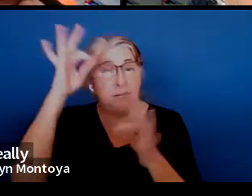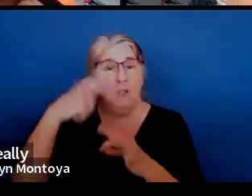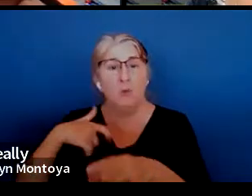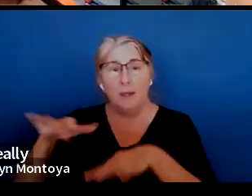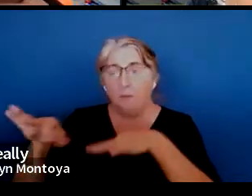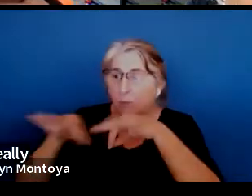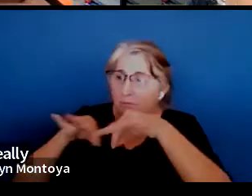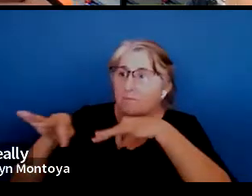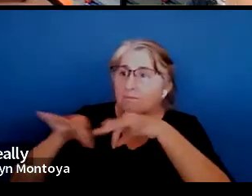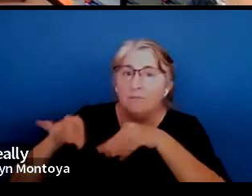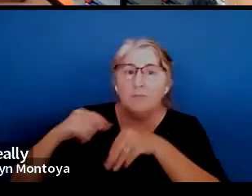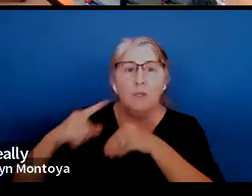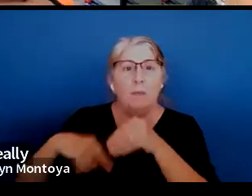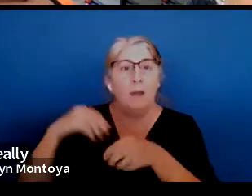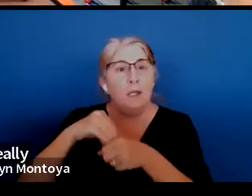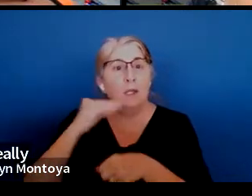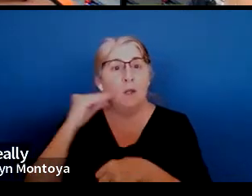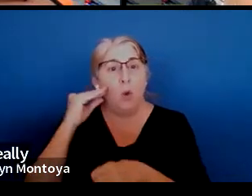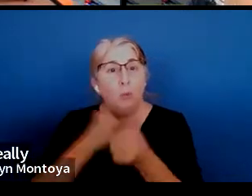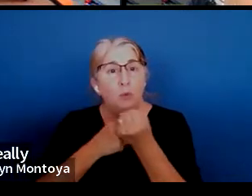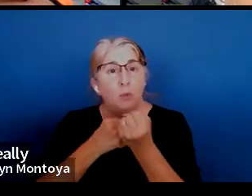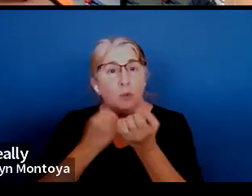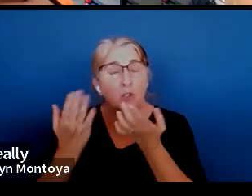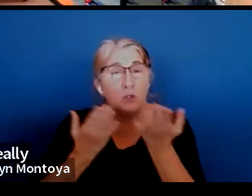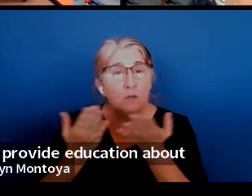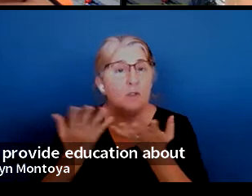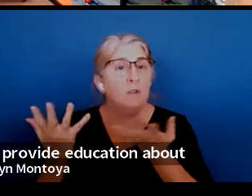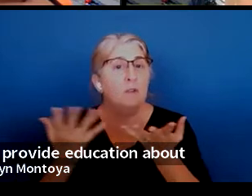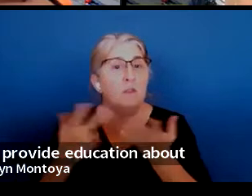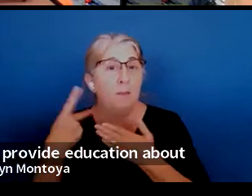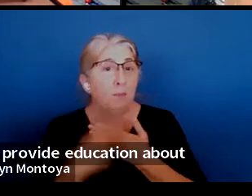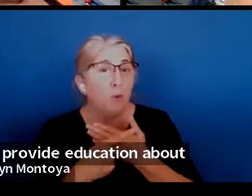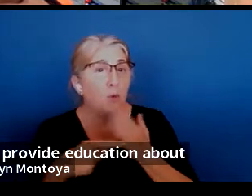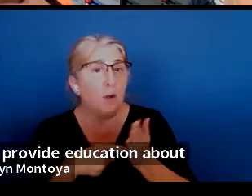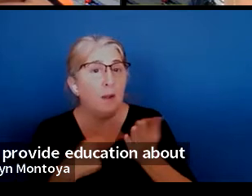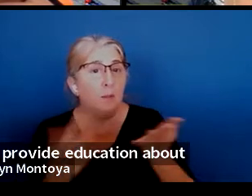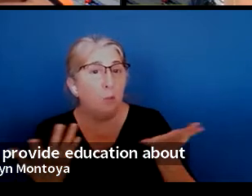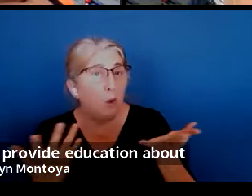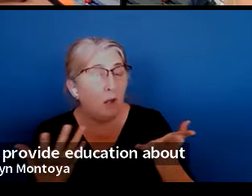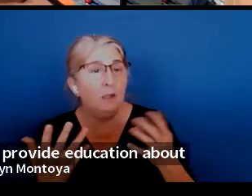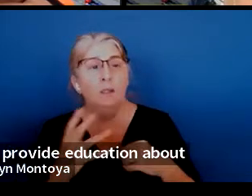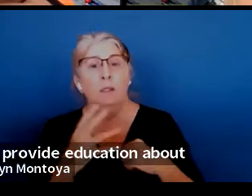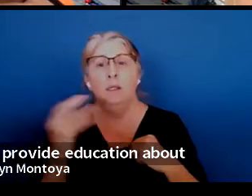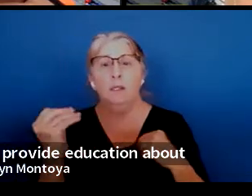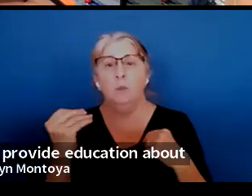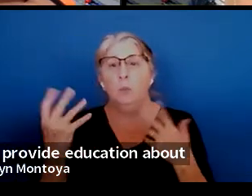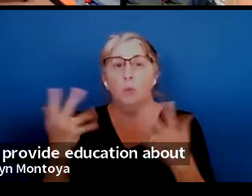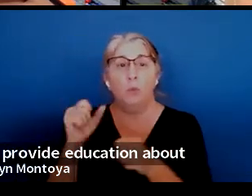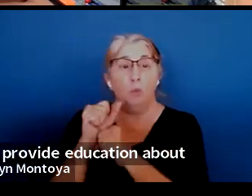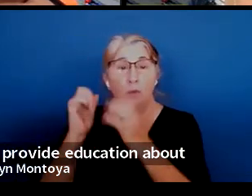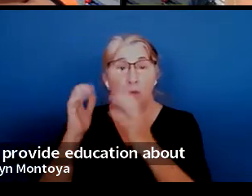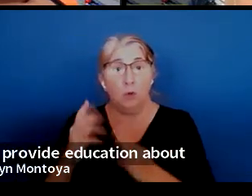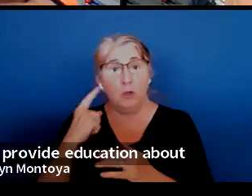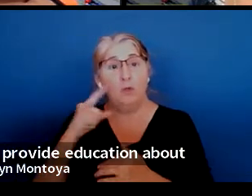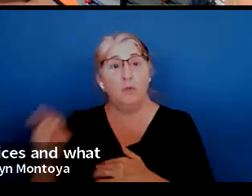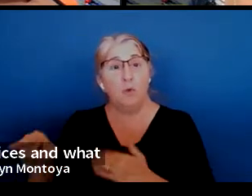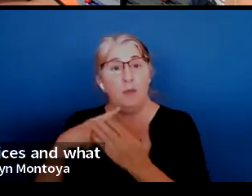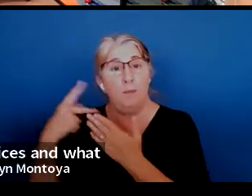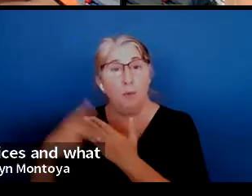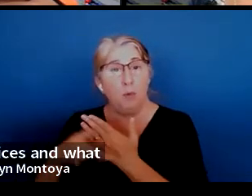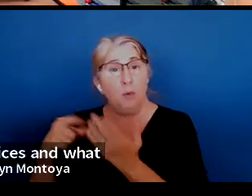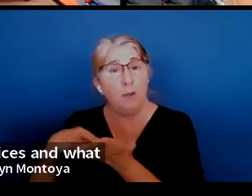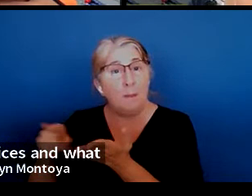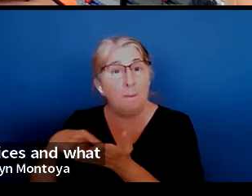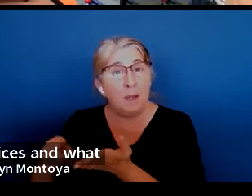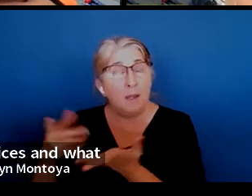about in-home supportive services and what that program is, what the workers for that program get paid.